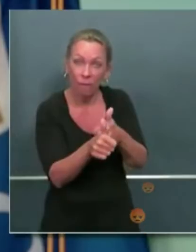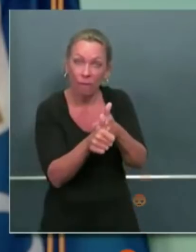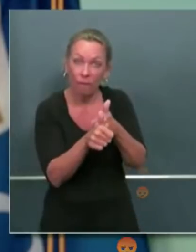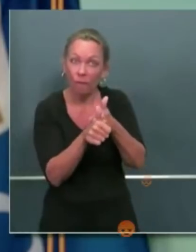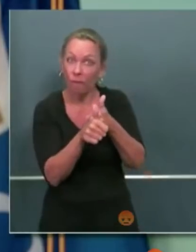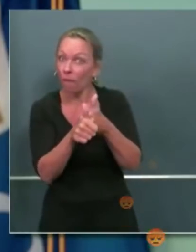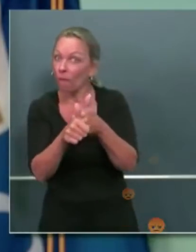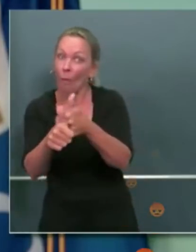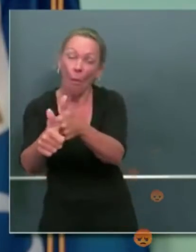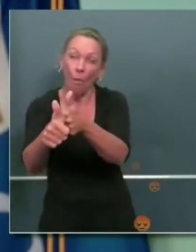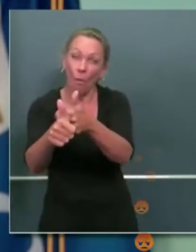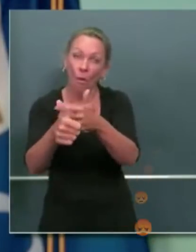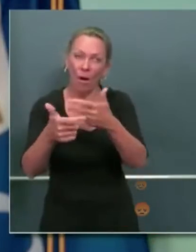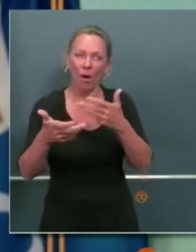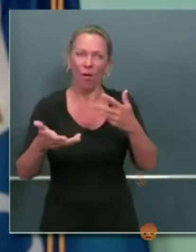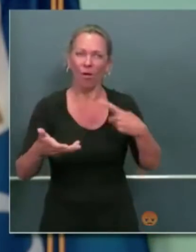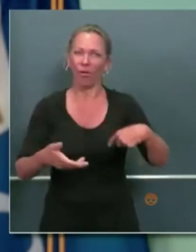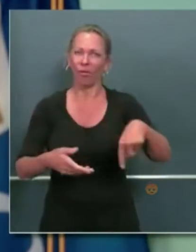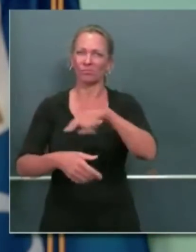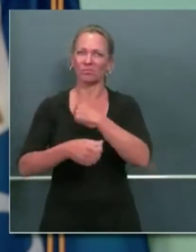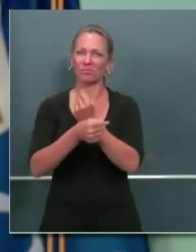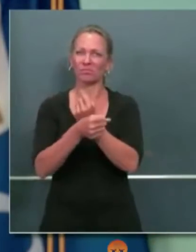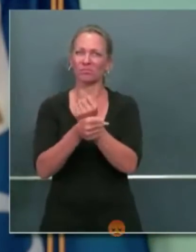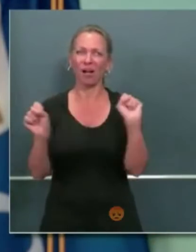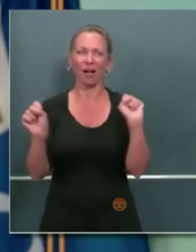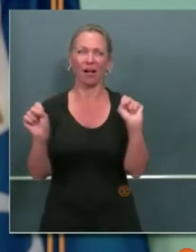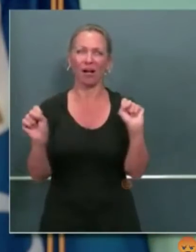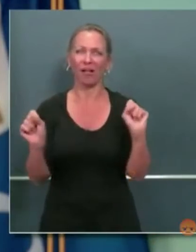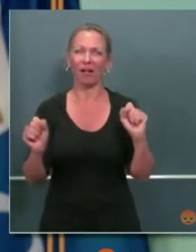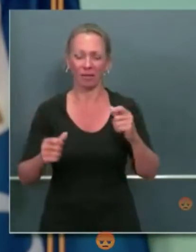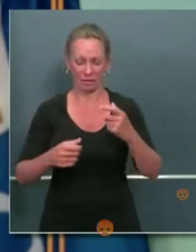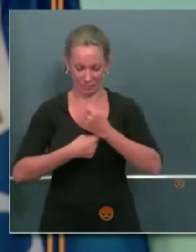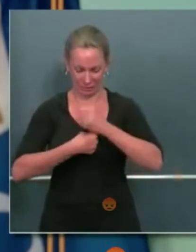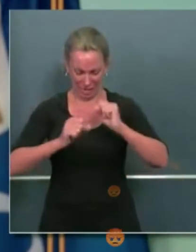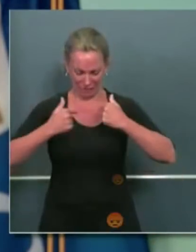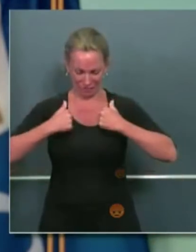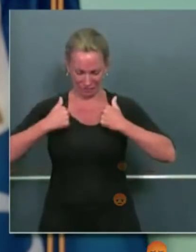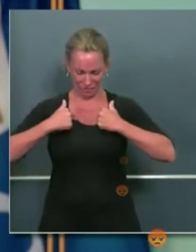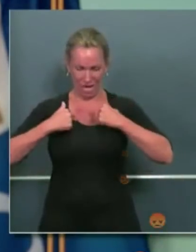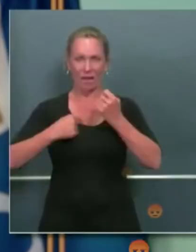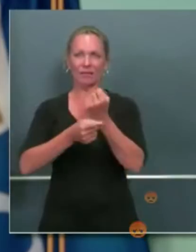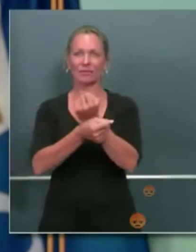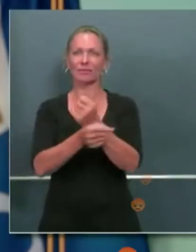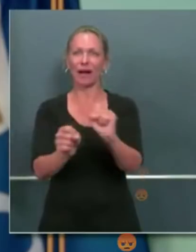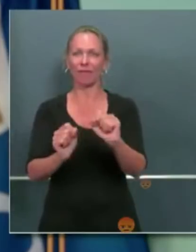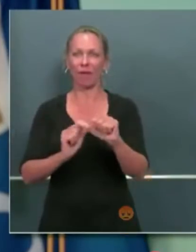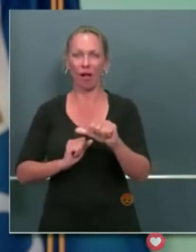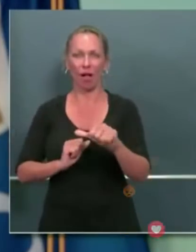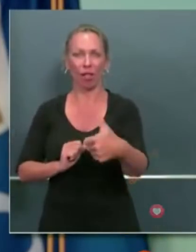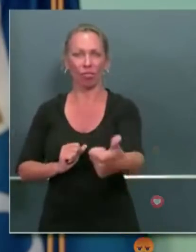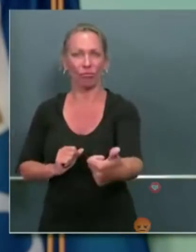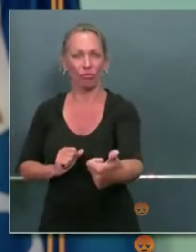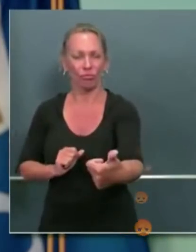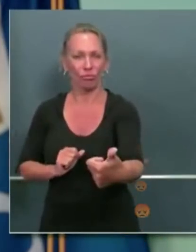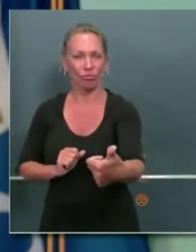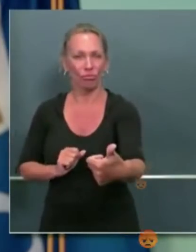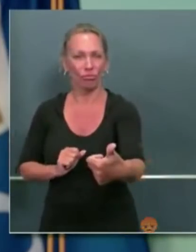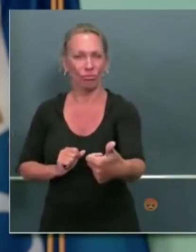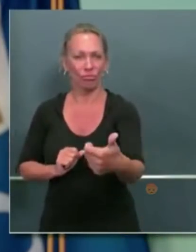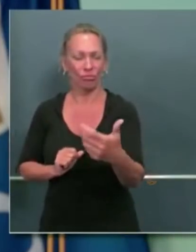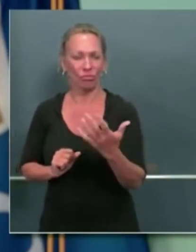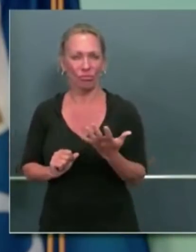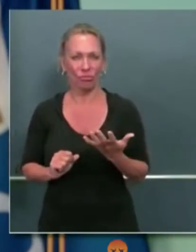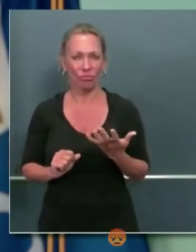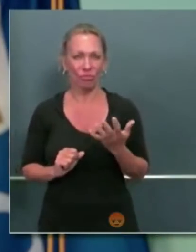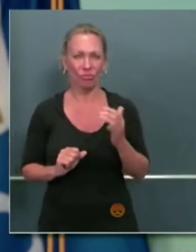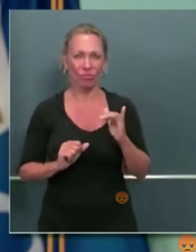đặt keep một other cái people hợp safe, đồng and 1 then, tỷ more mua Trung importantly, Quốc thì cũng also đã sends a bị message nhiều người nhắc tới nhiều that mà we're not chưa out có of câu this trả lời by any rõ stretch of ràng the từ ông. imagination. We still are